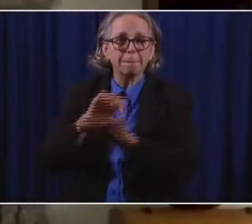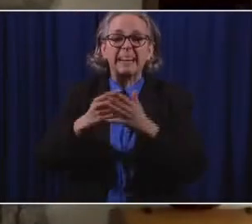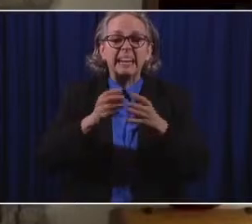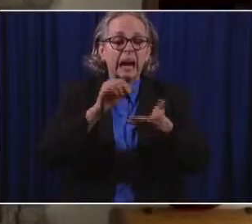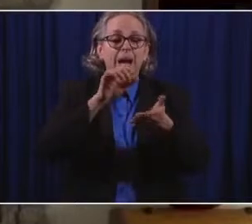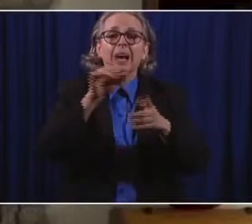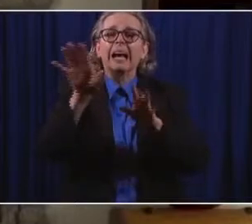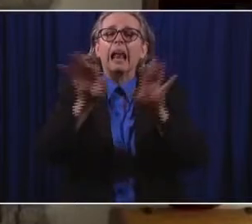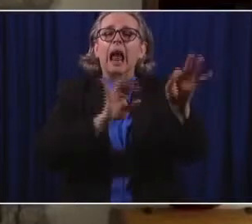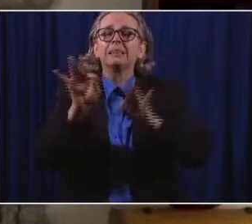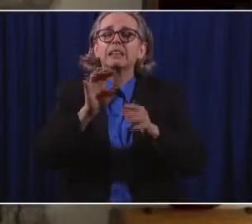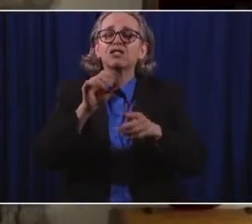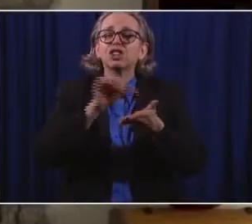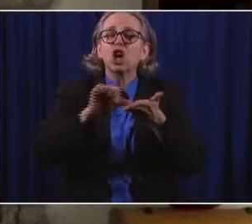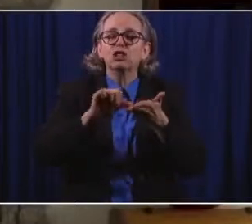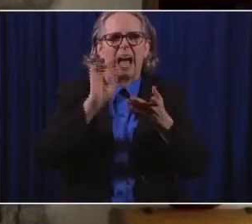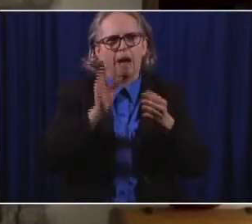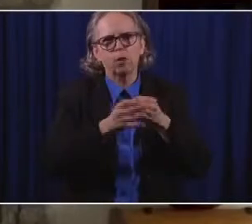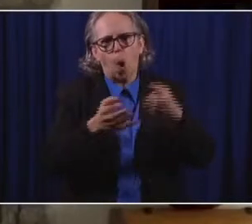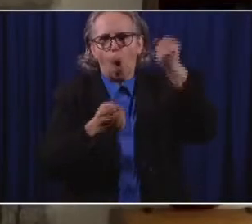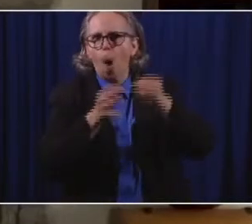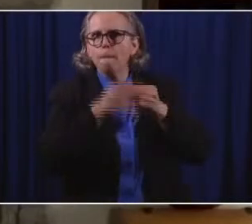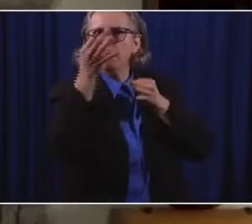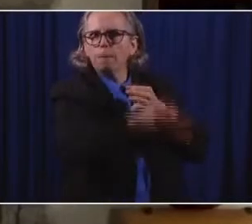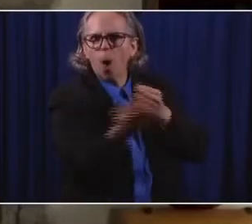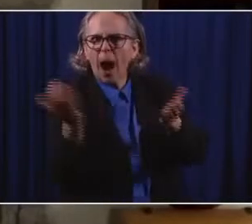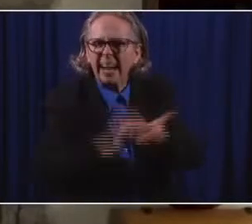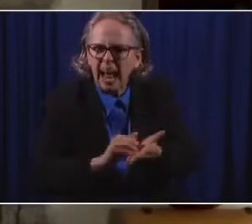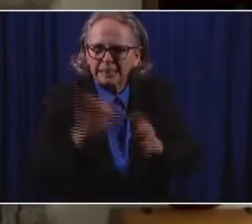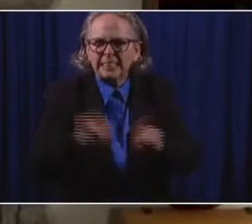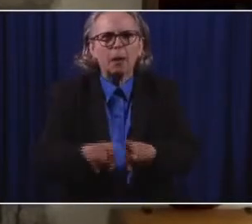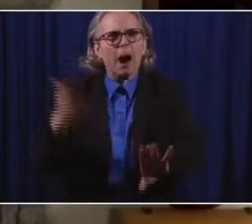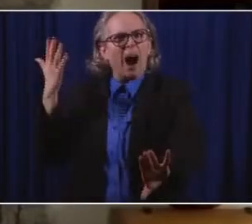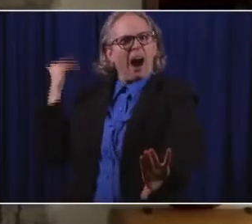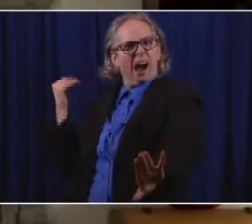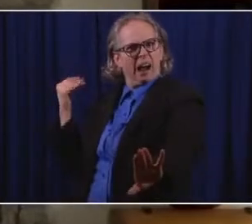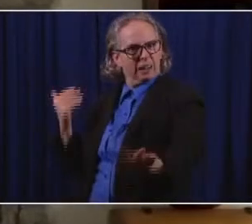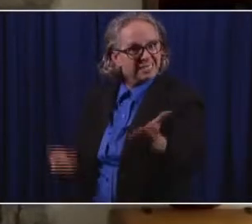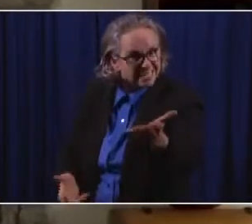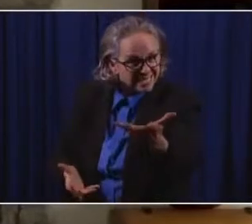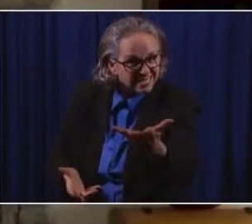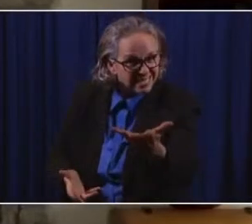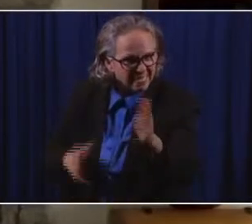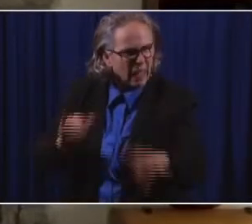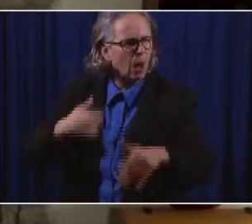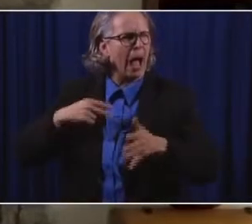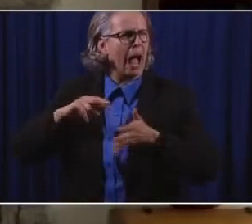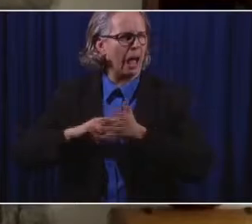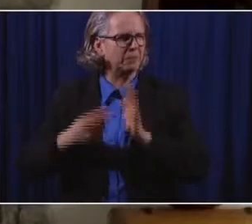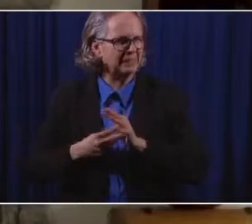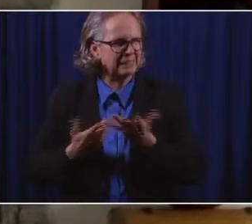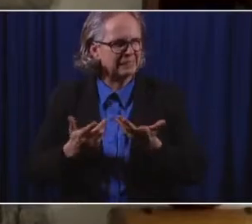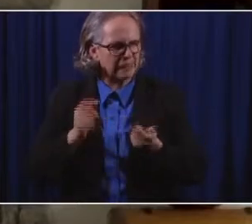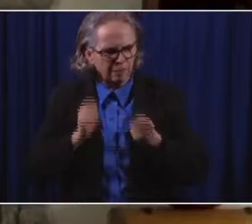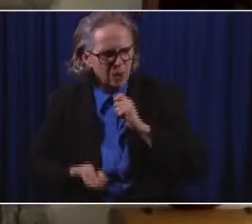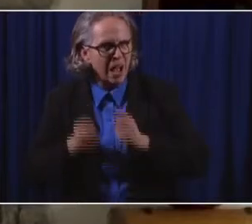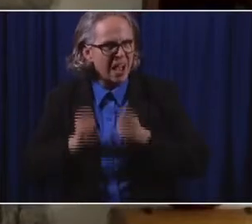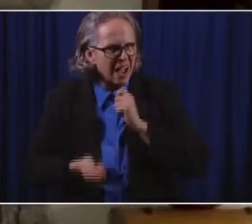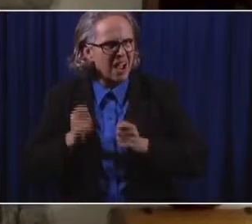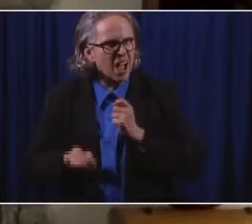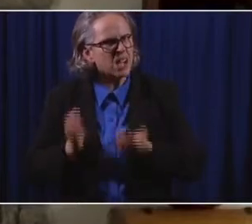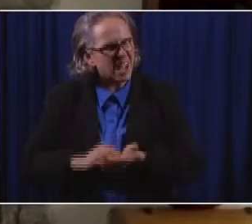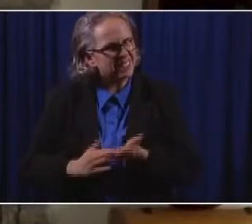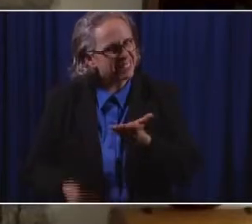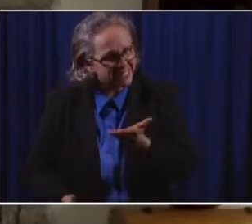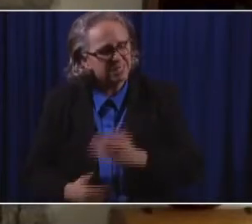we're watching it. We look at the data every single day, but to this point, we still have it within